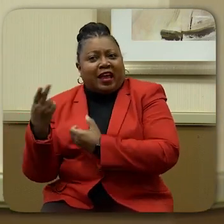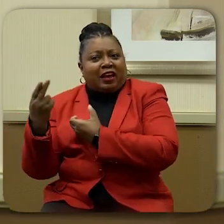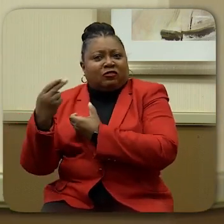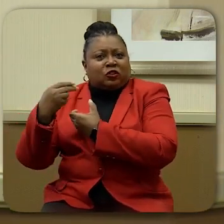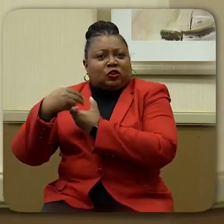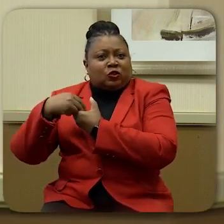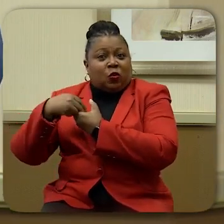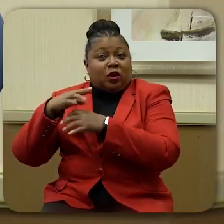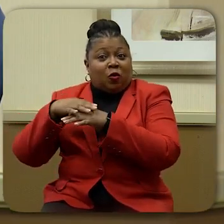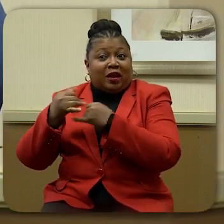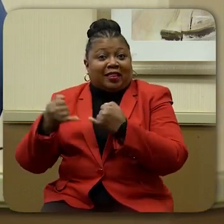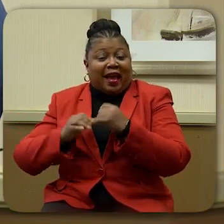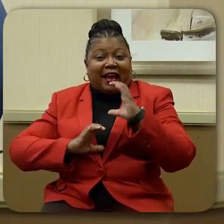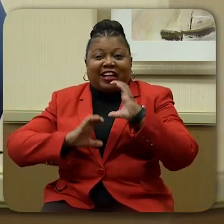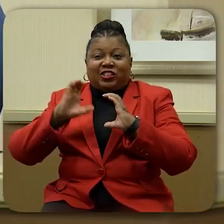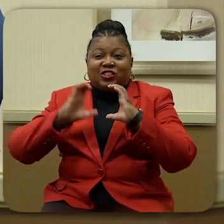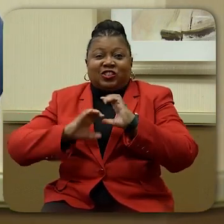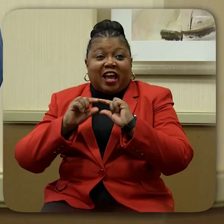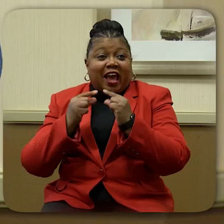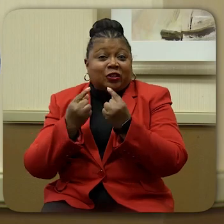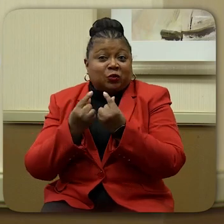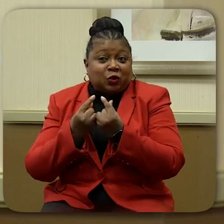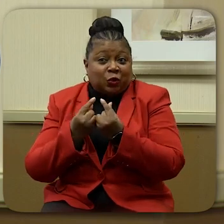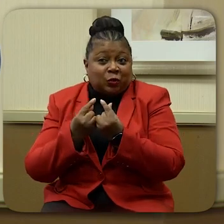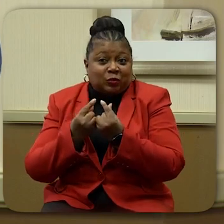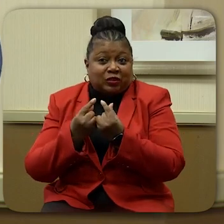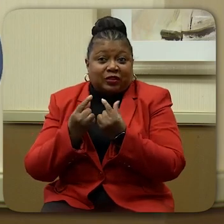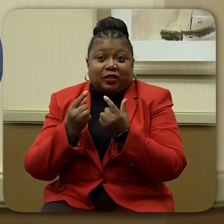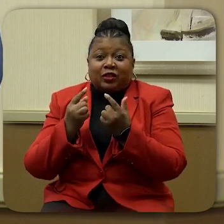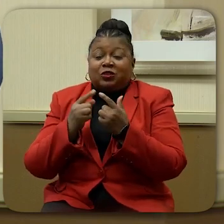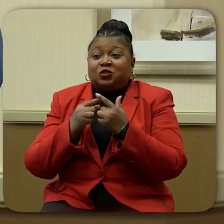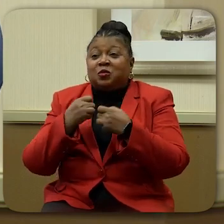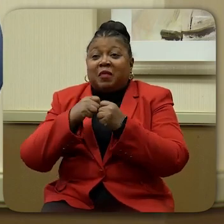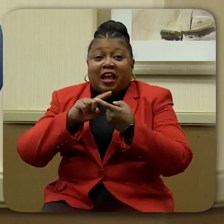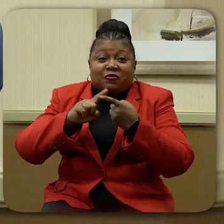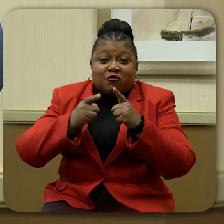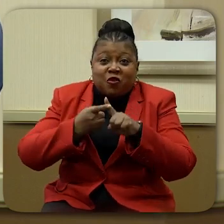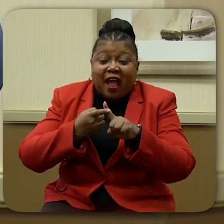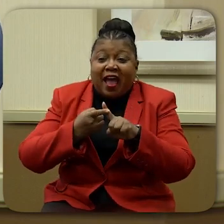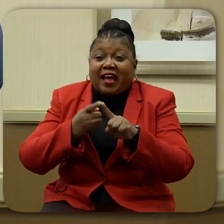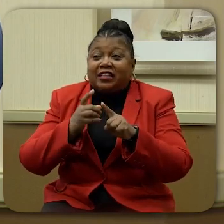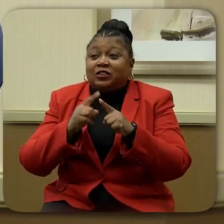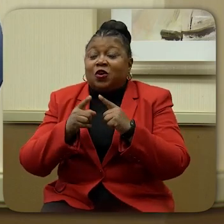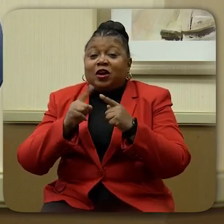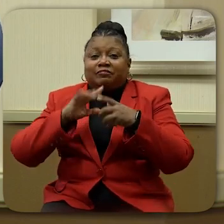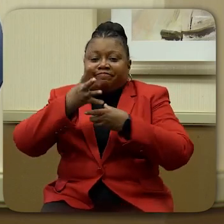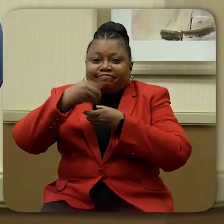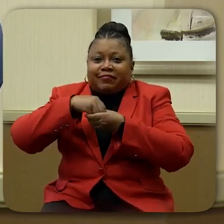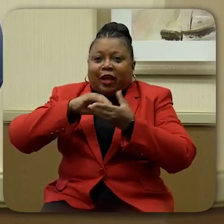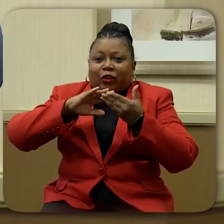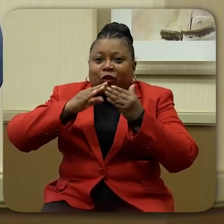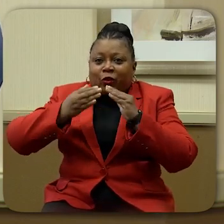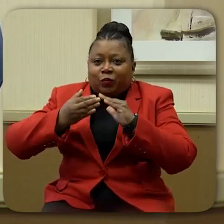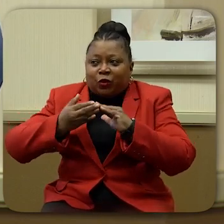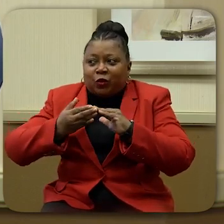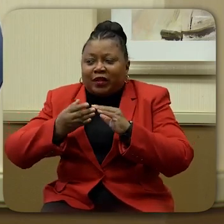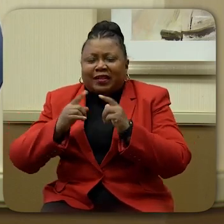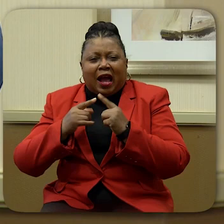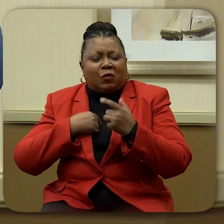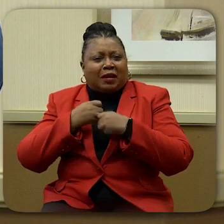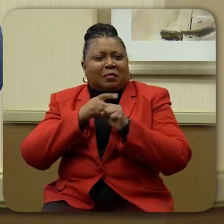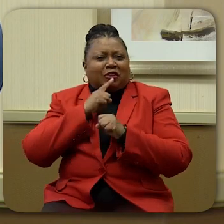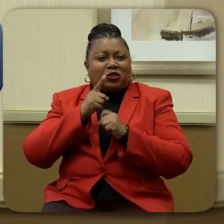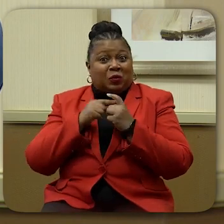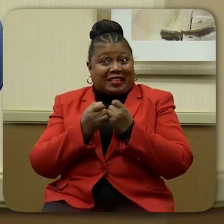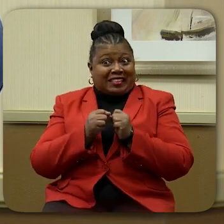joined online chat groups or to make friends or be in a community to discuss. And I just want to make